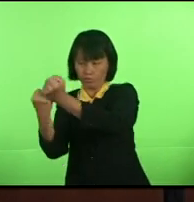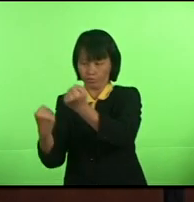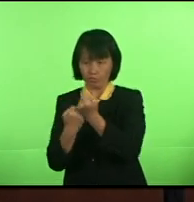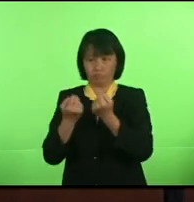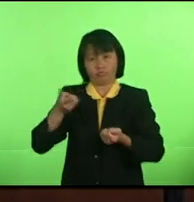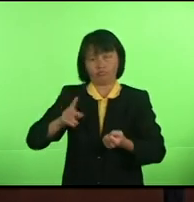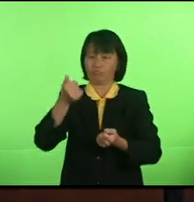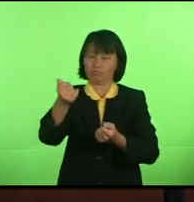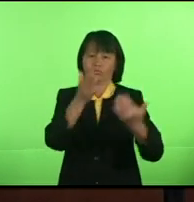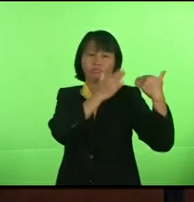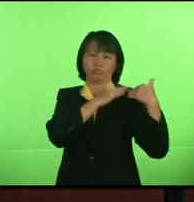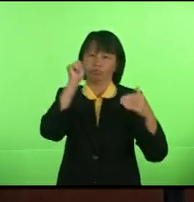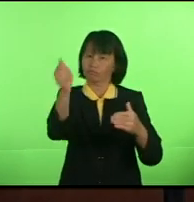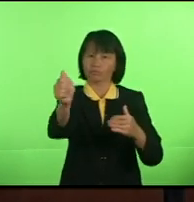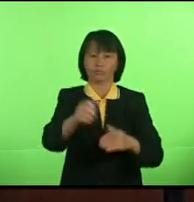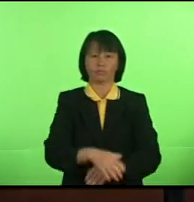on.